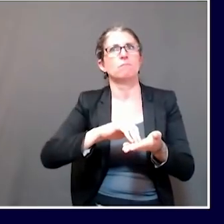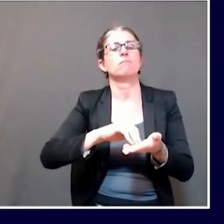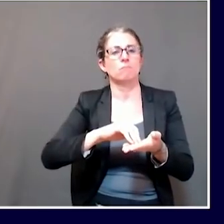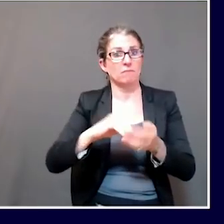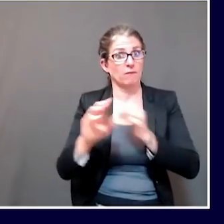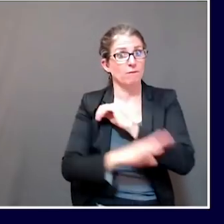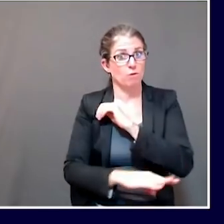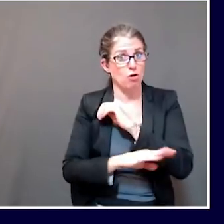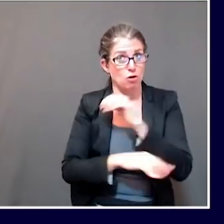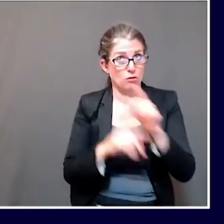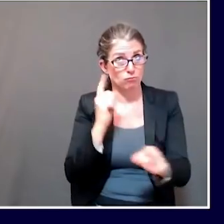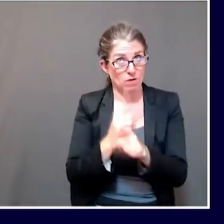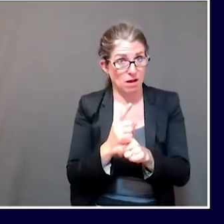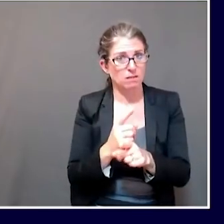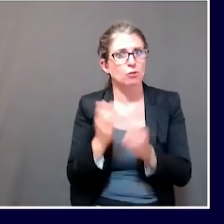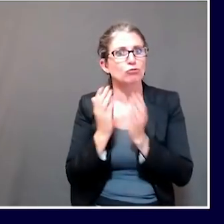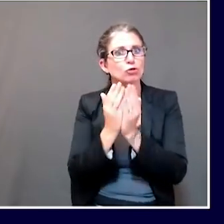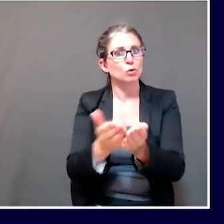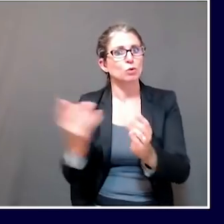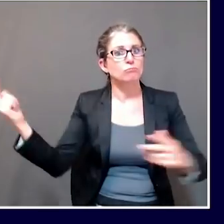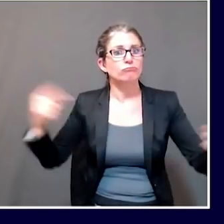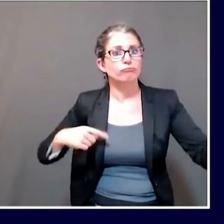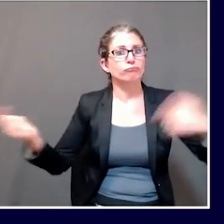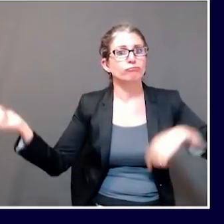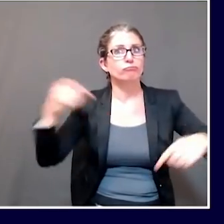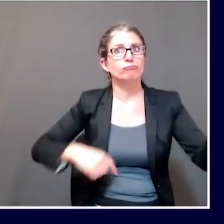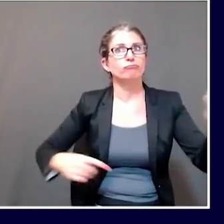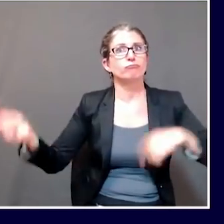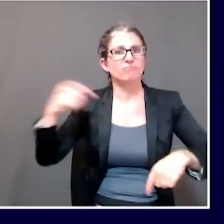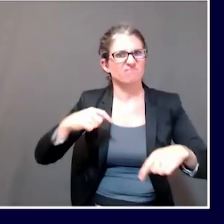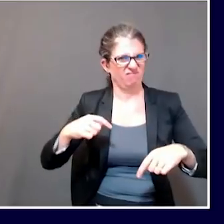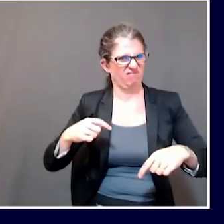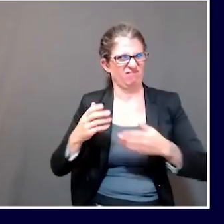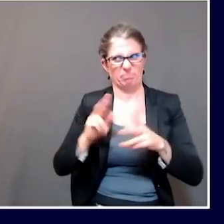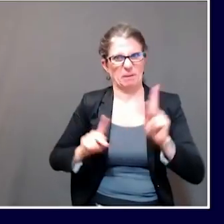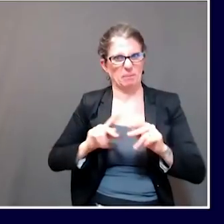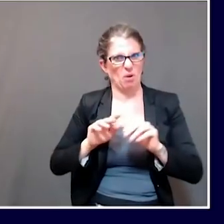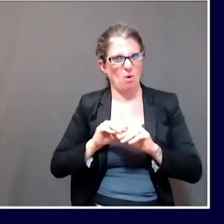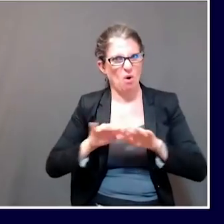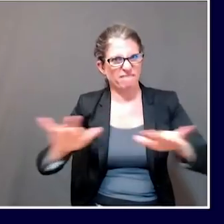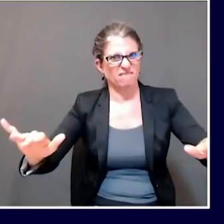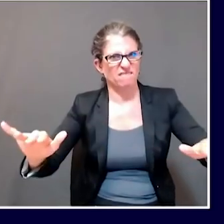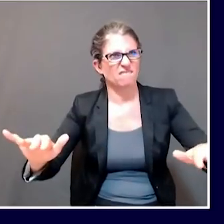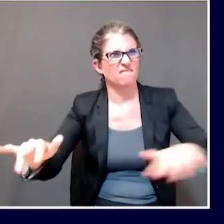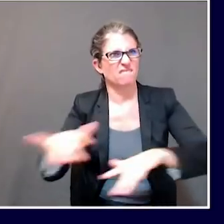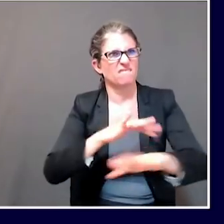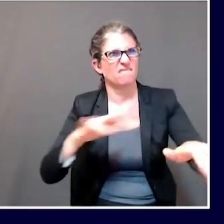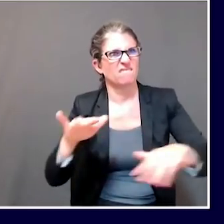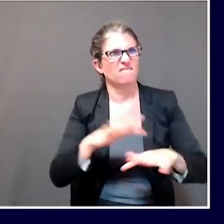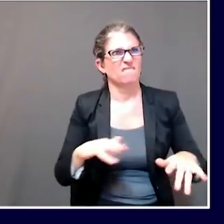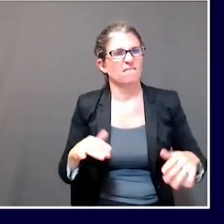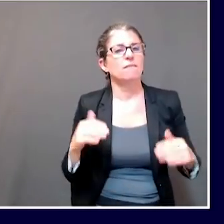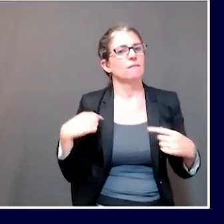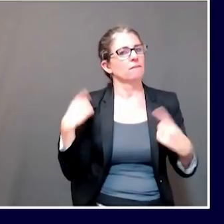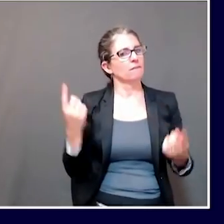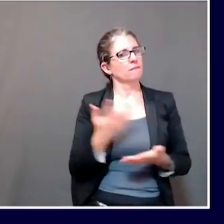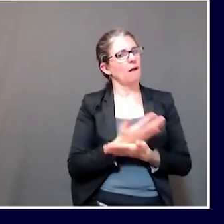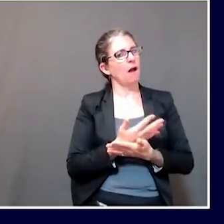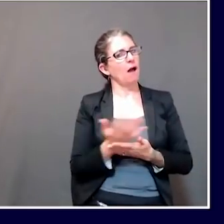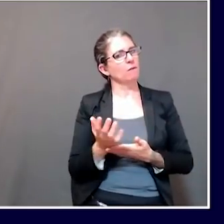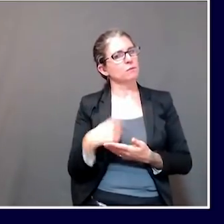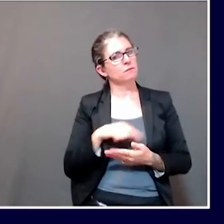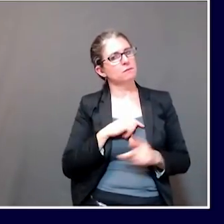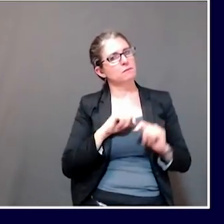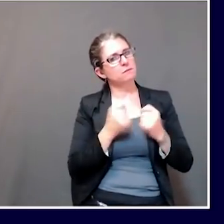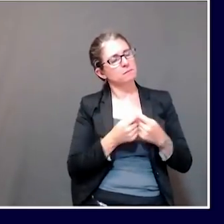about 5 weeks maybe, when they first reached out to Cruise Maine. Our state epidemiologist